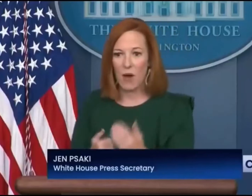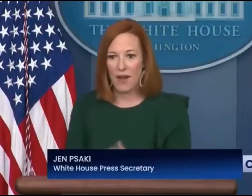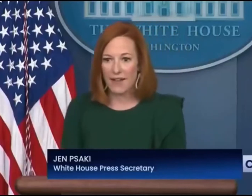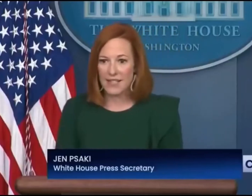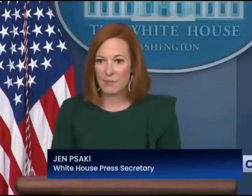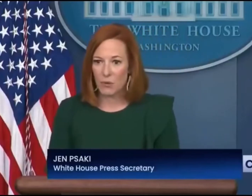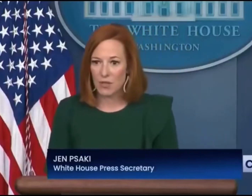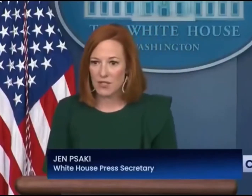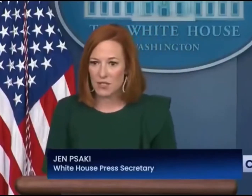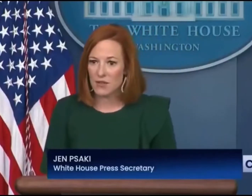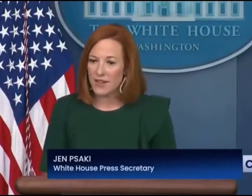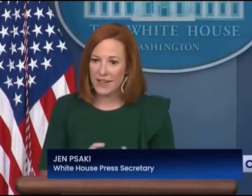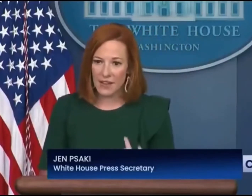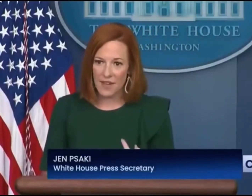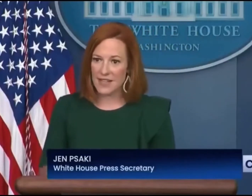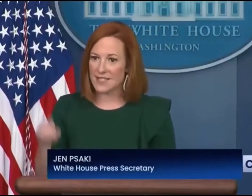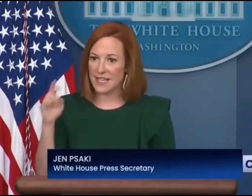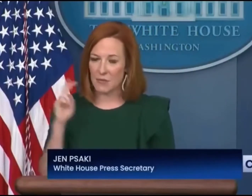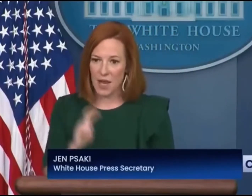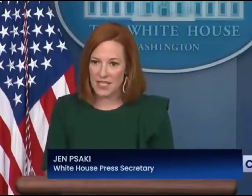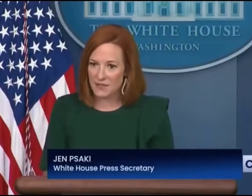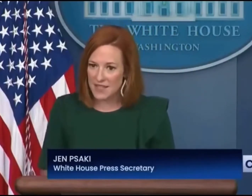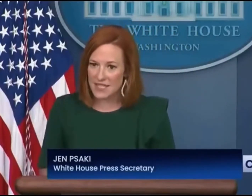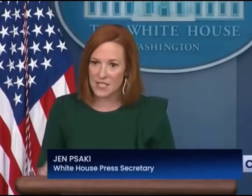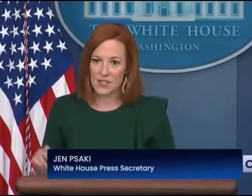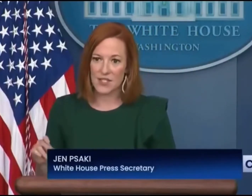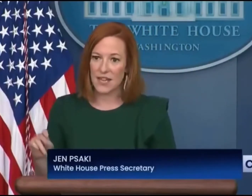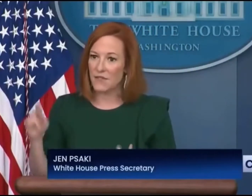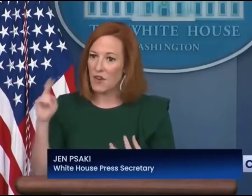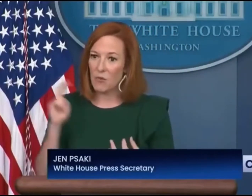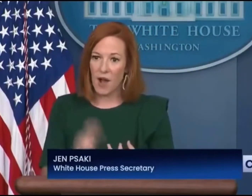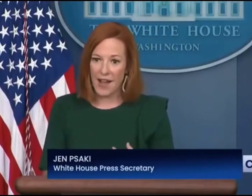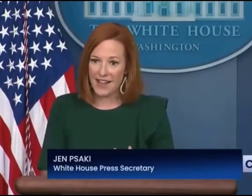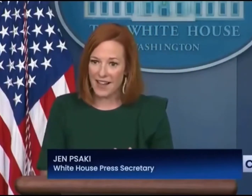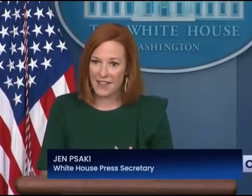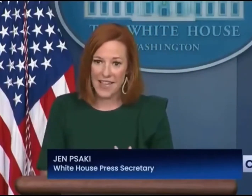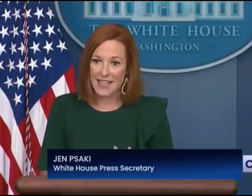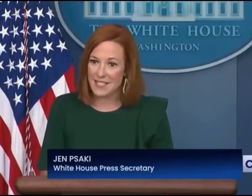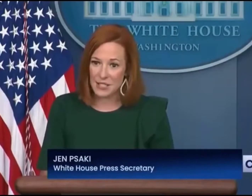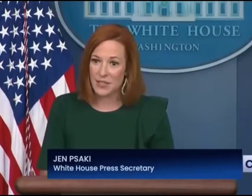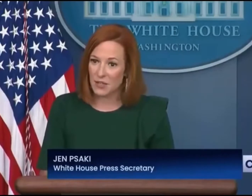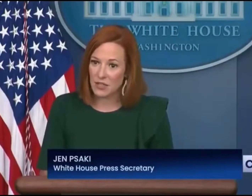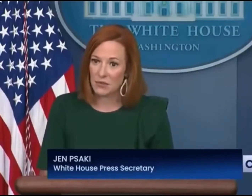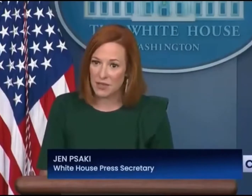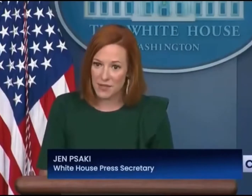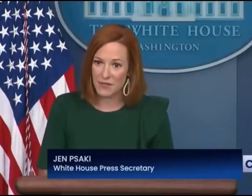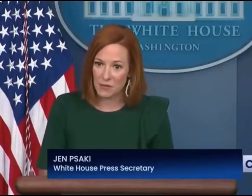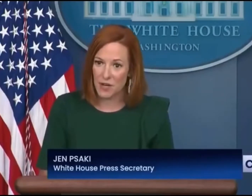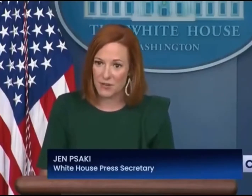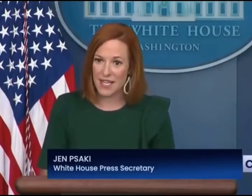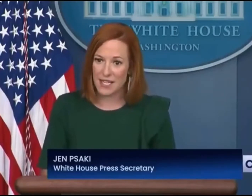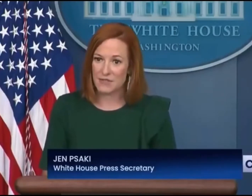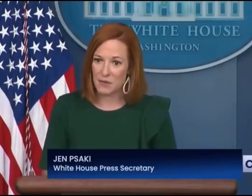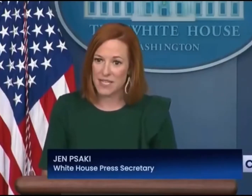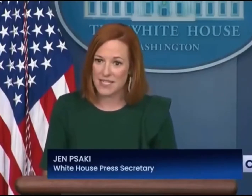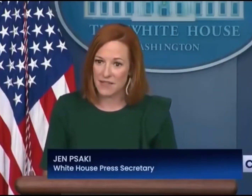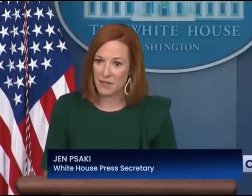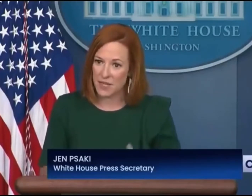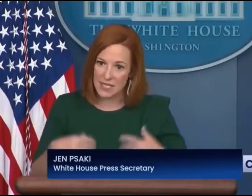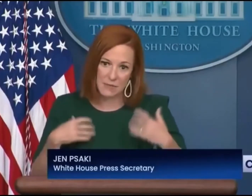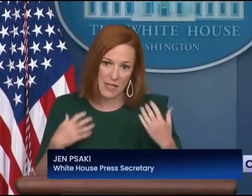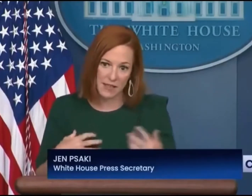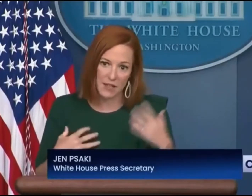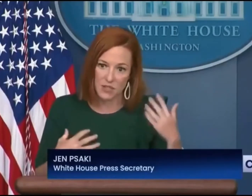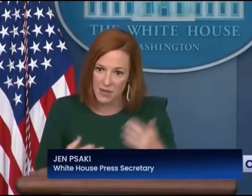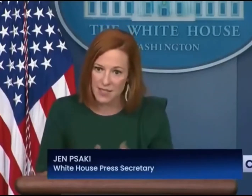about why it's important to get vaccinated, why these vaccines are safe, why they can still kill you even if you are under the age of 27.